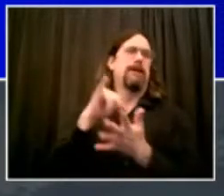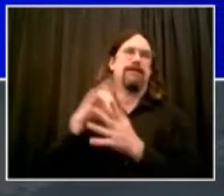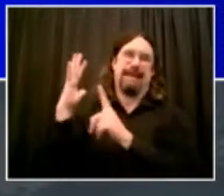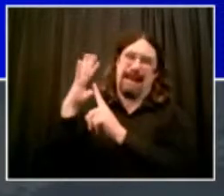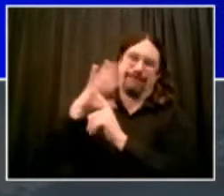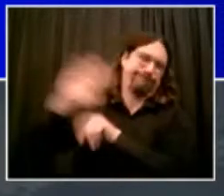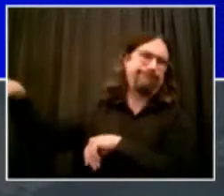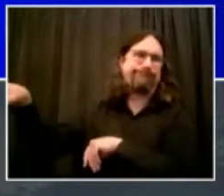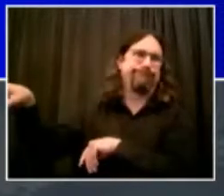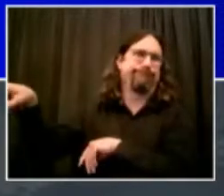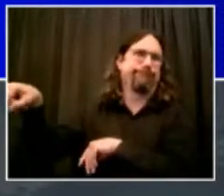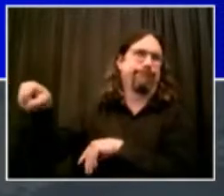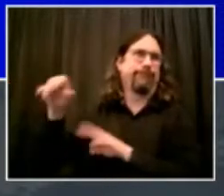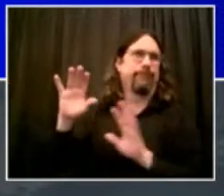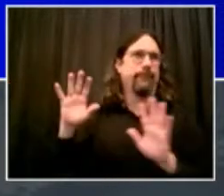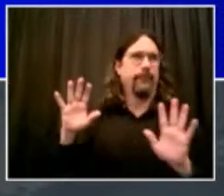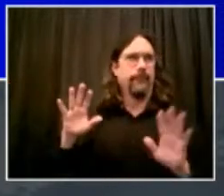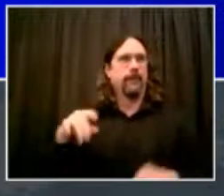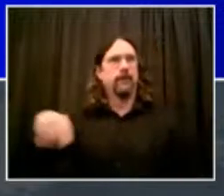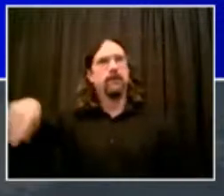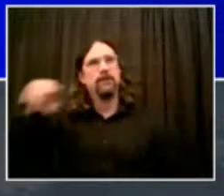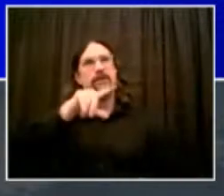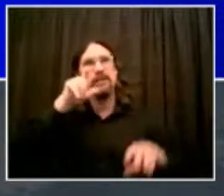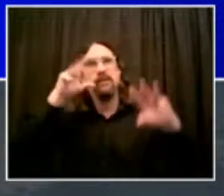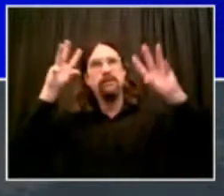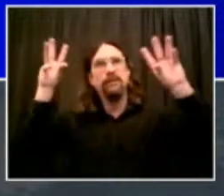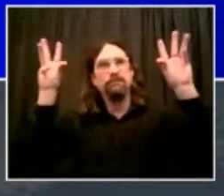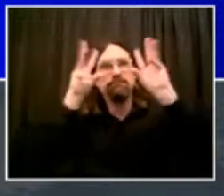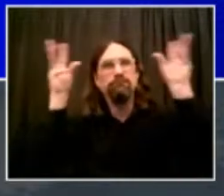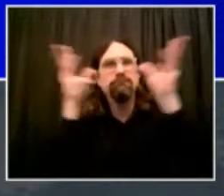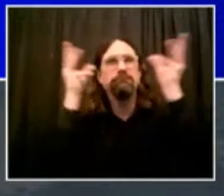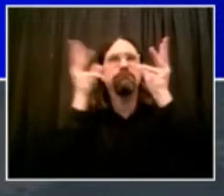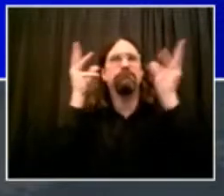who chipped in, but also the everyday people who made this possible.